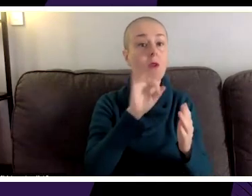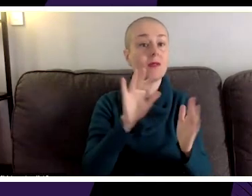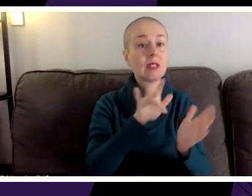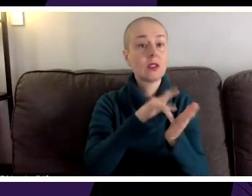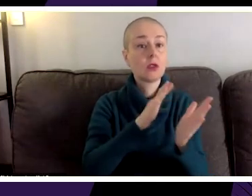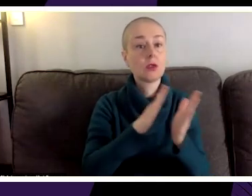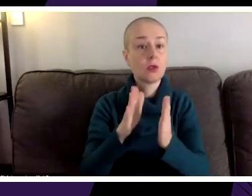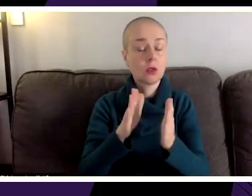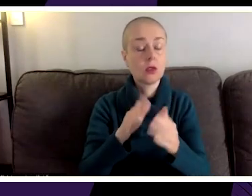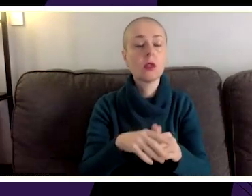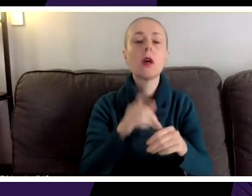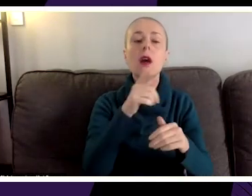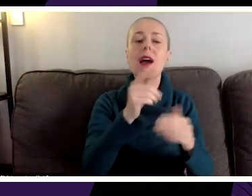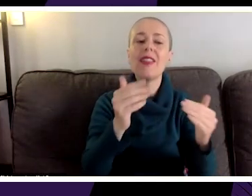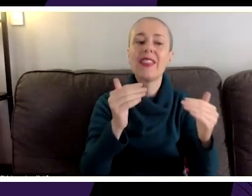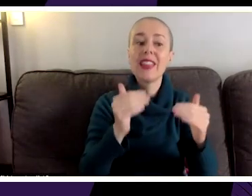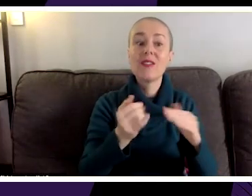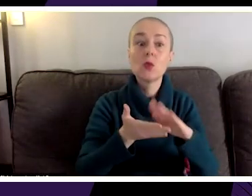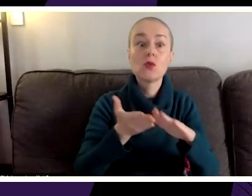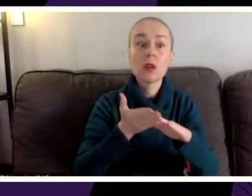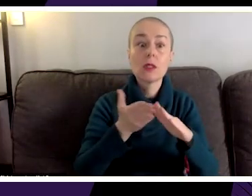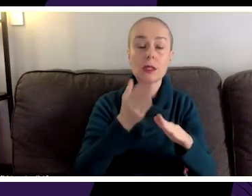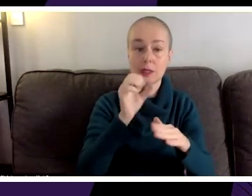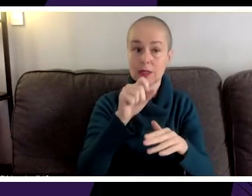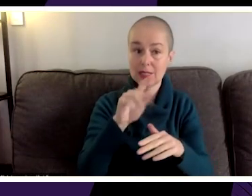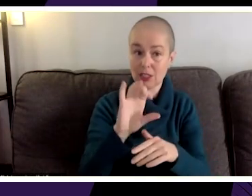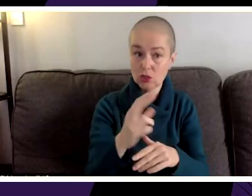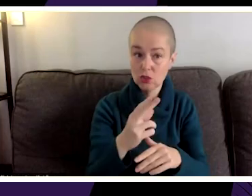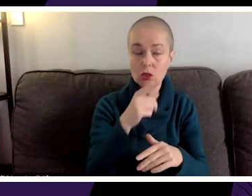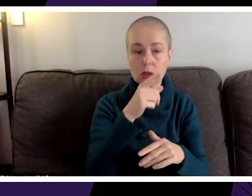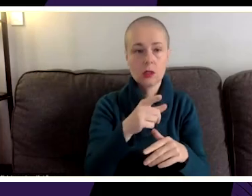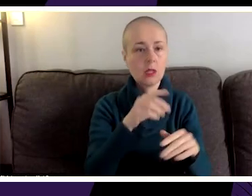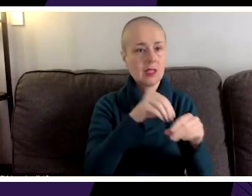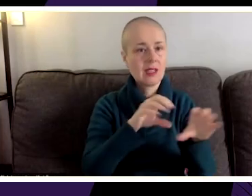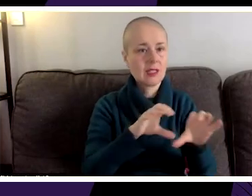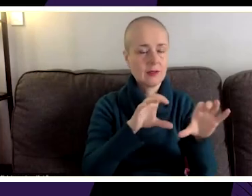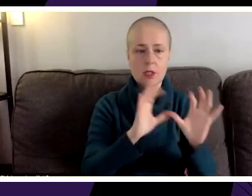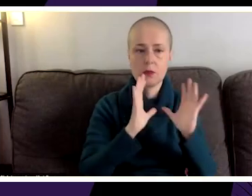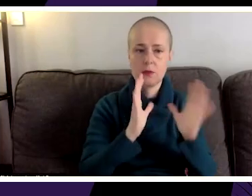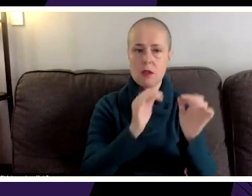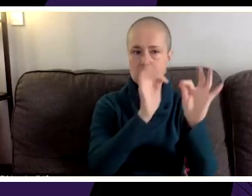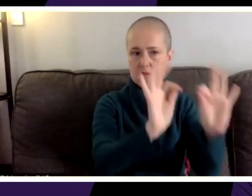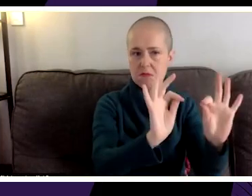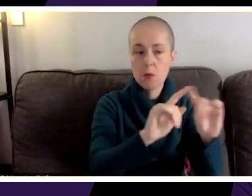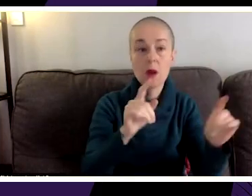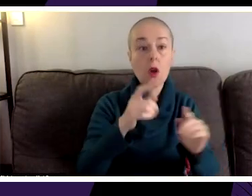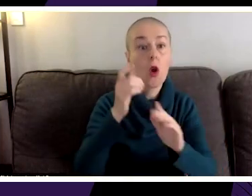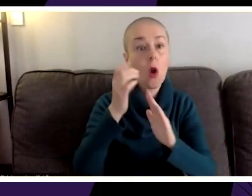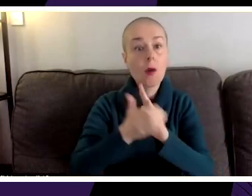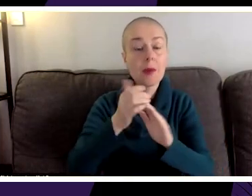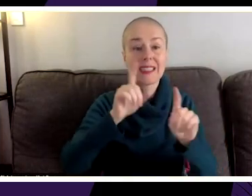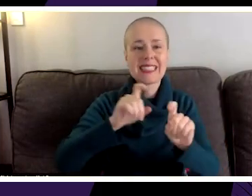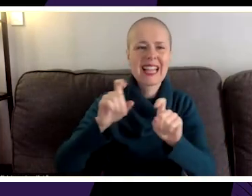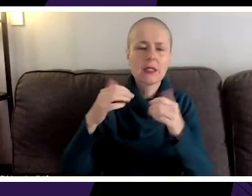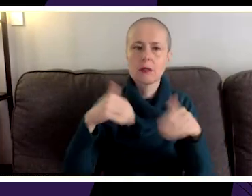a sketch interactively, this is perfect. But for automated testing, it's a nightmare. I needed to ensure that the test